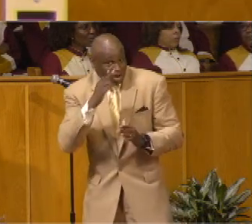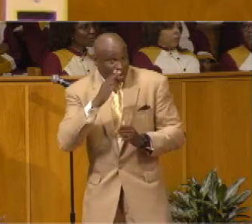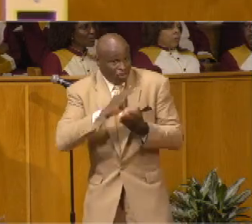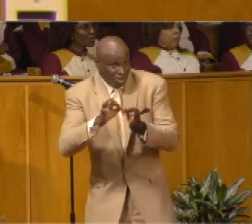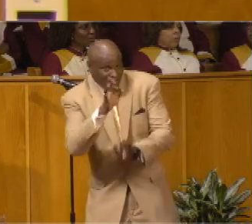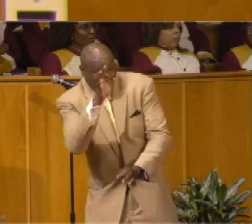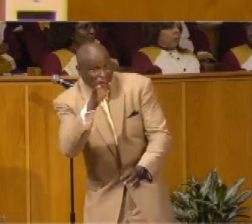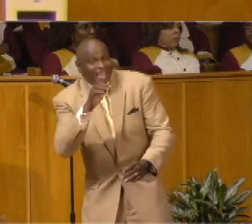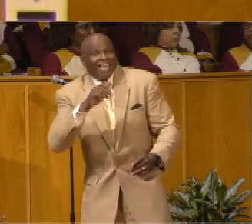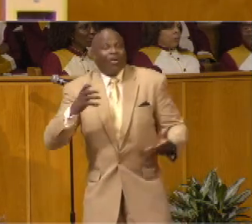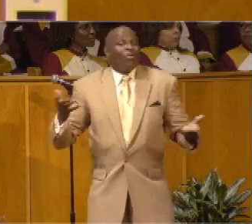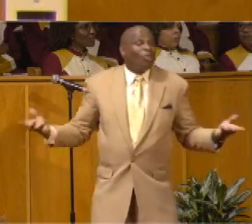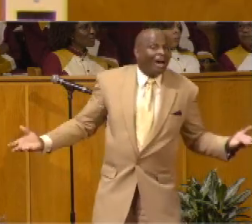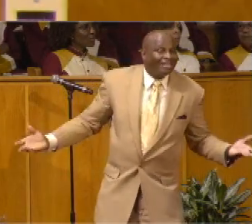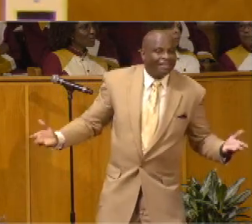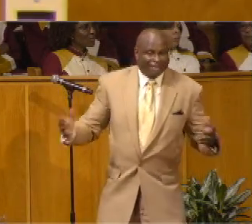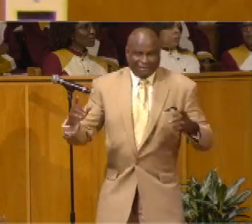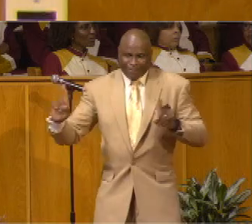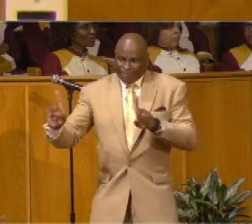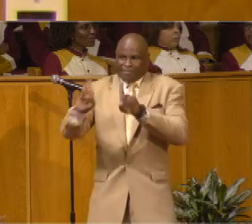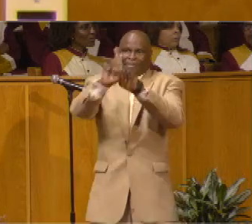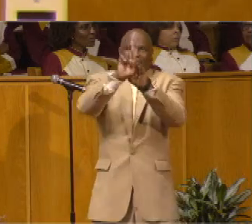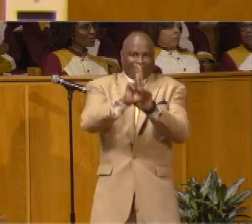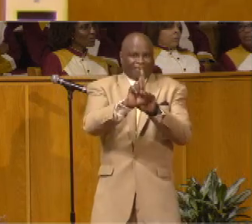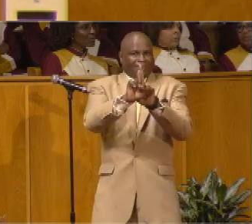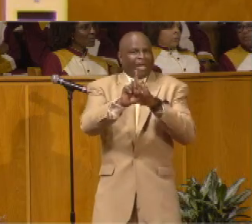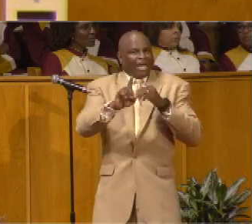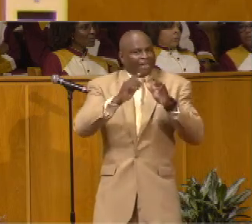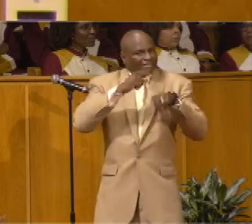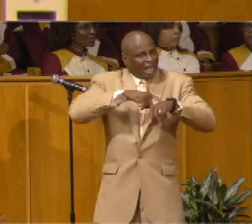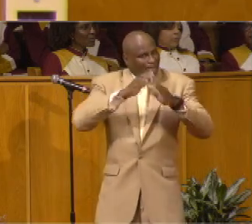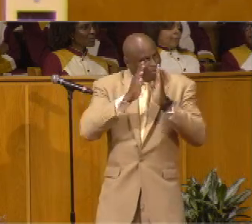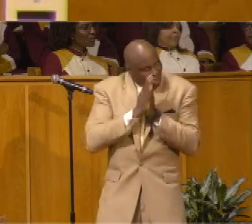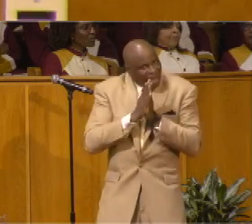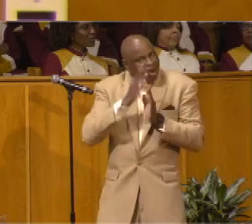Spirit is to intercede in your time of prayer.